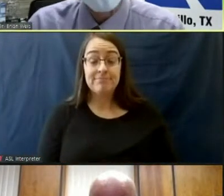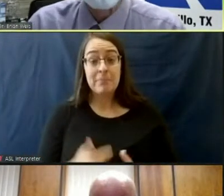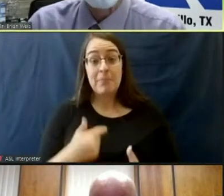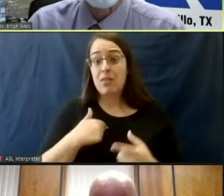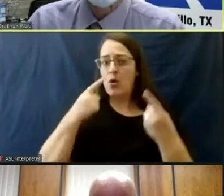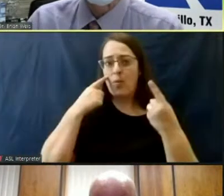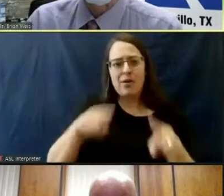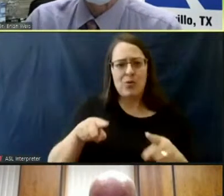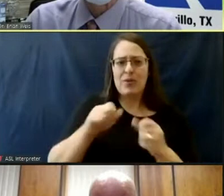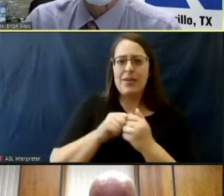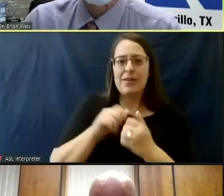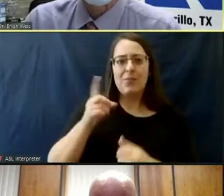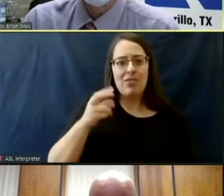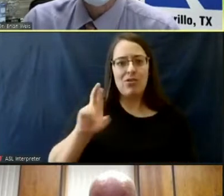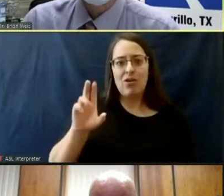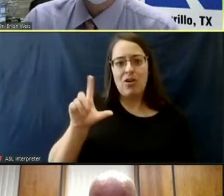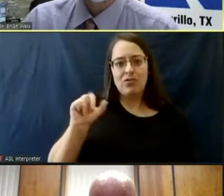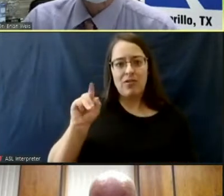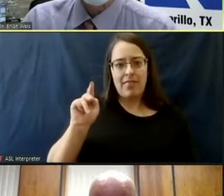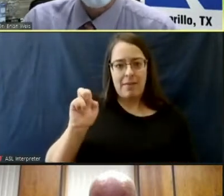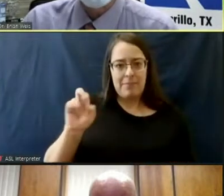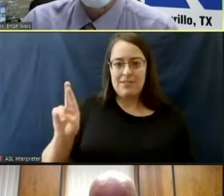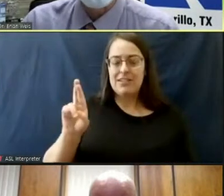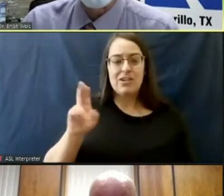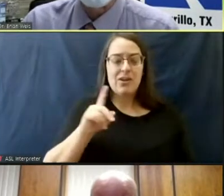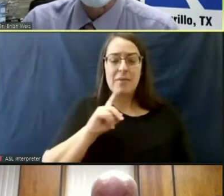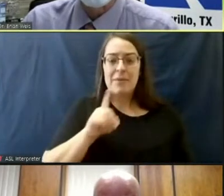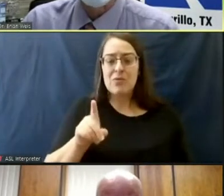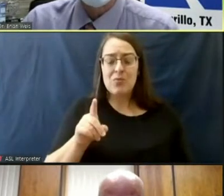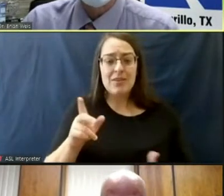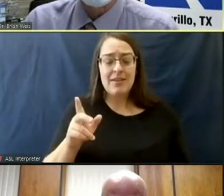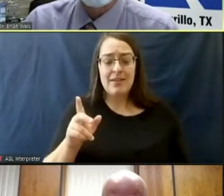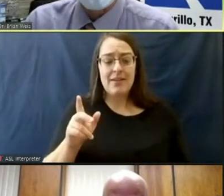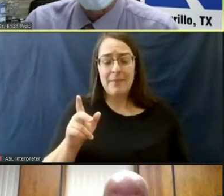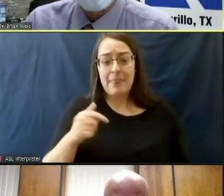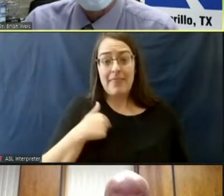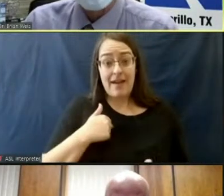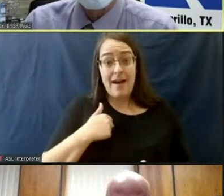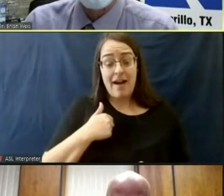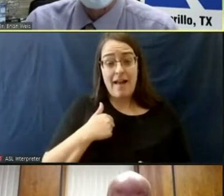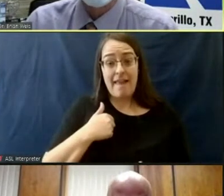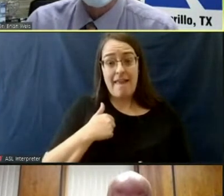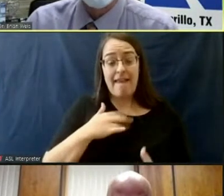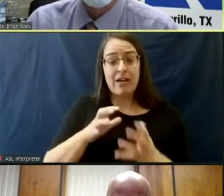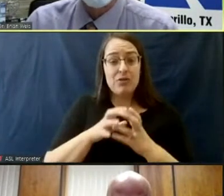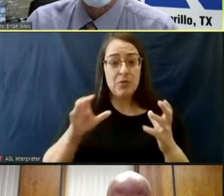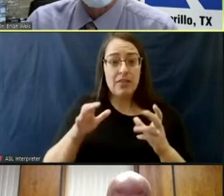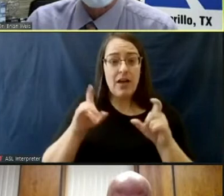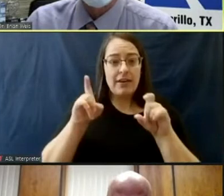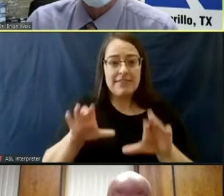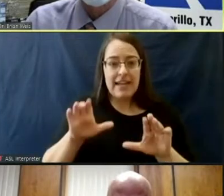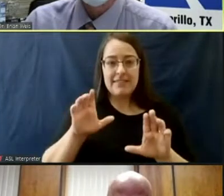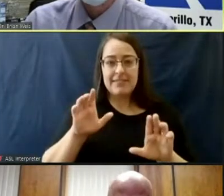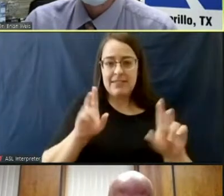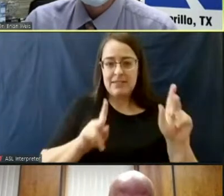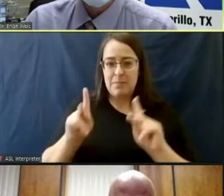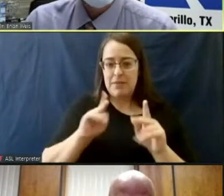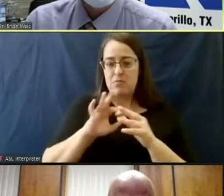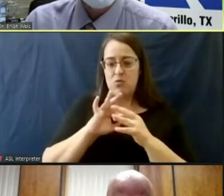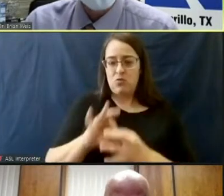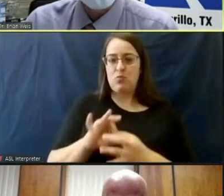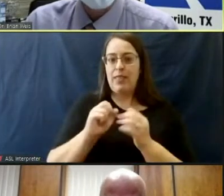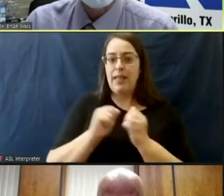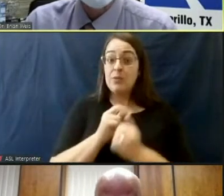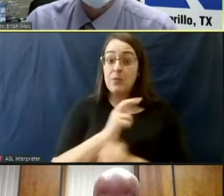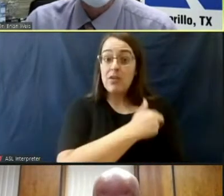completely agree with everything Dr. Lamentier said. And just anecdotally, I do a fair amount of testing of people associated with the hospital. And